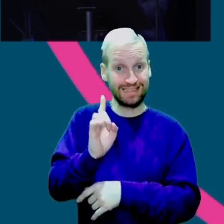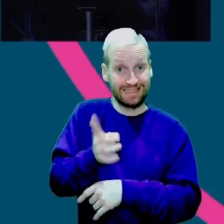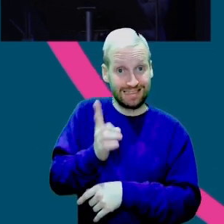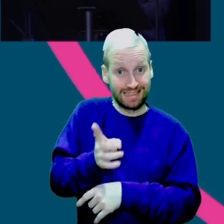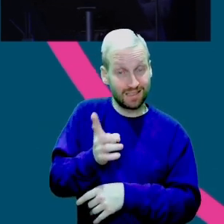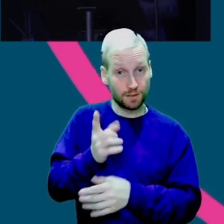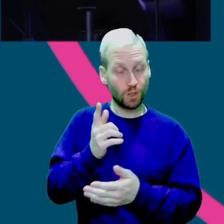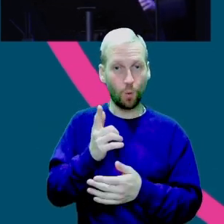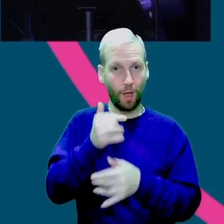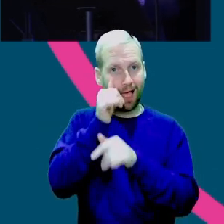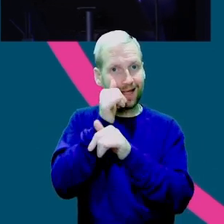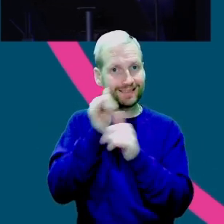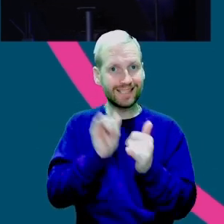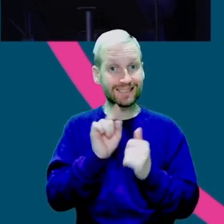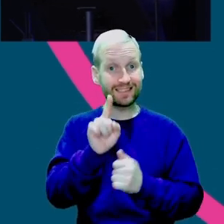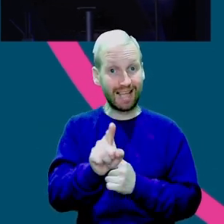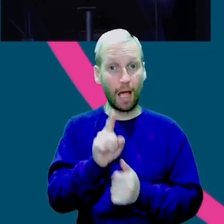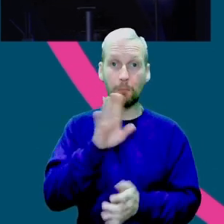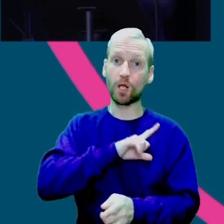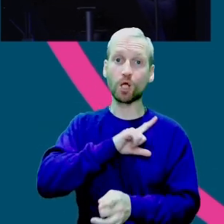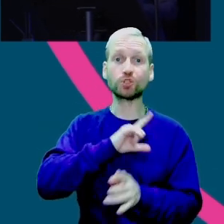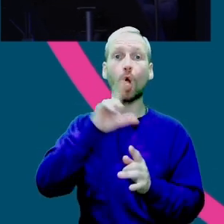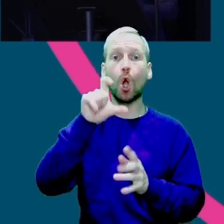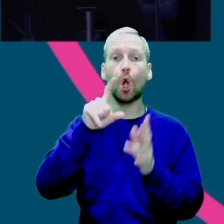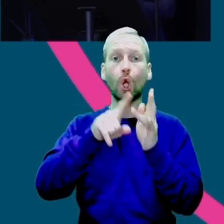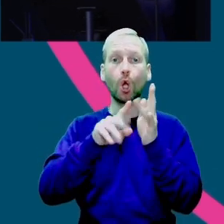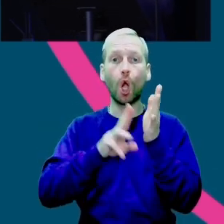and we'll get to test that out.